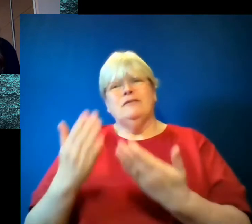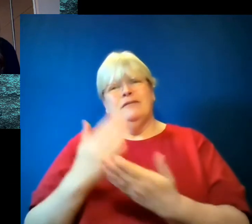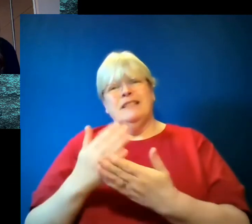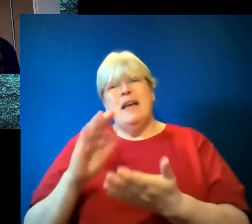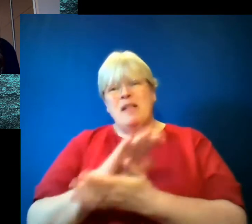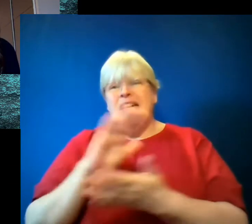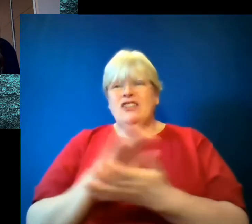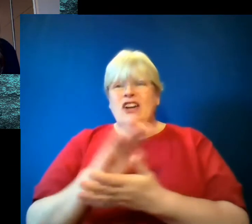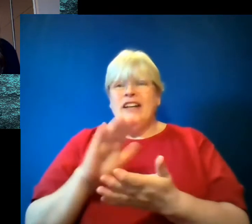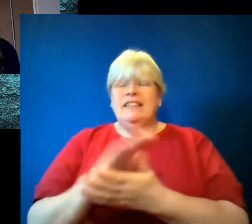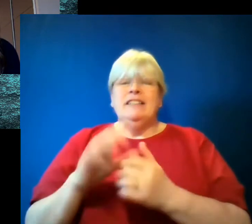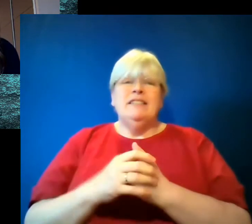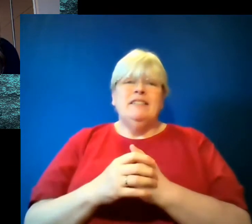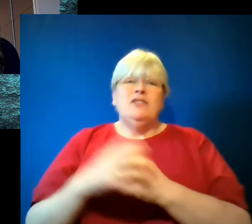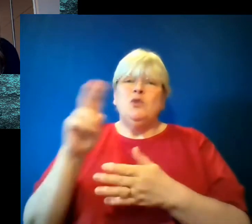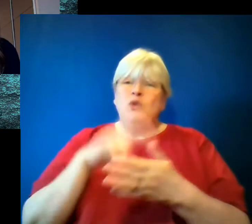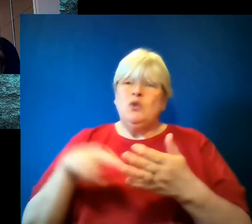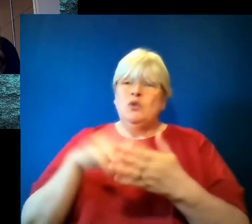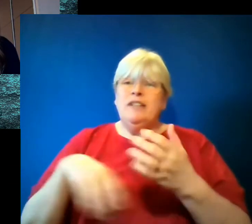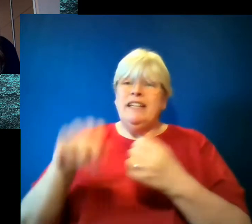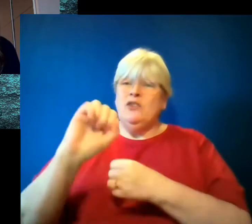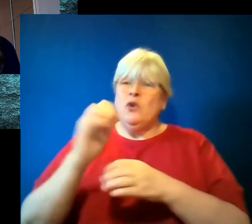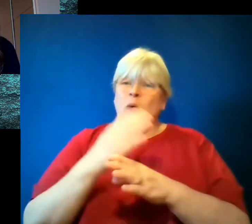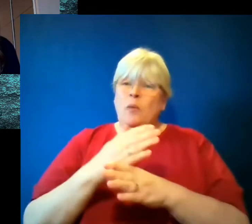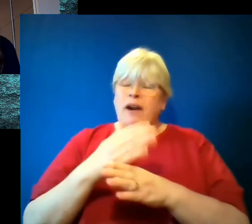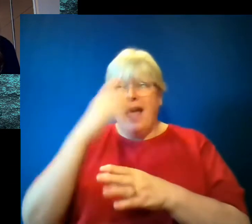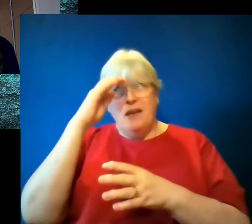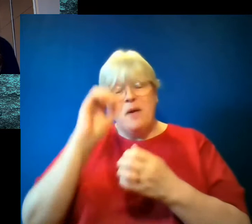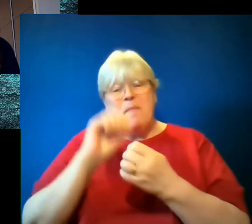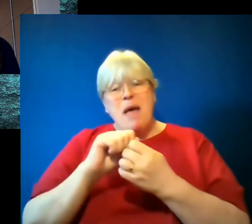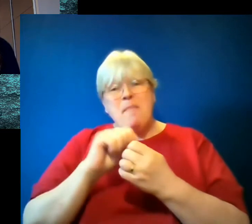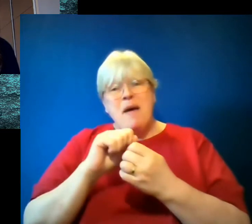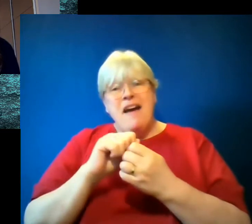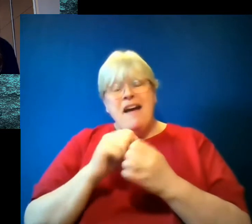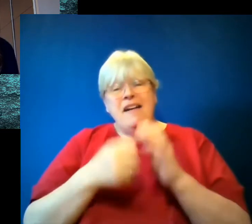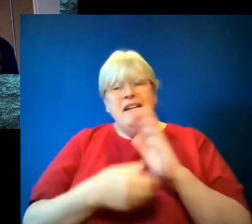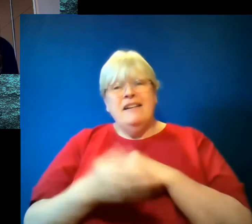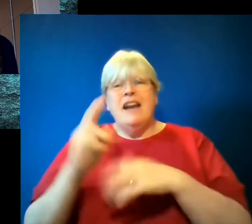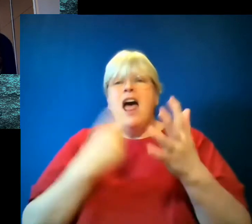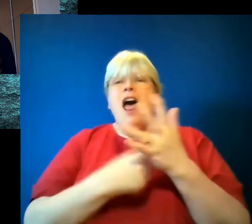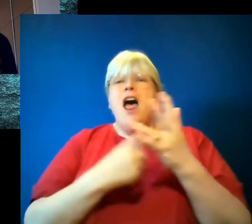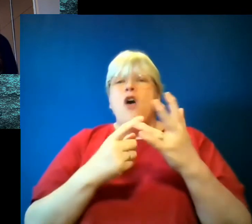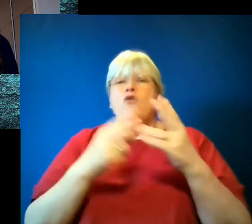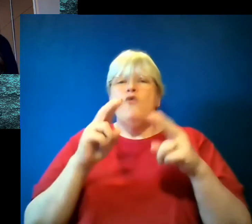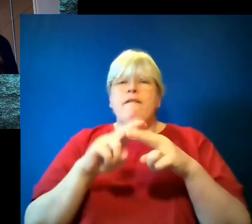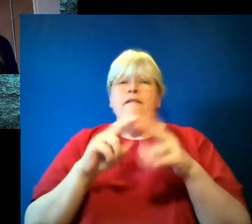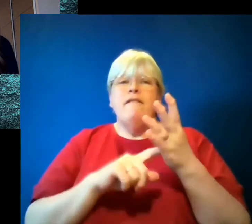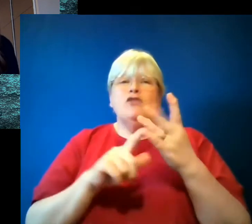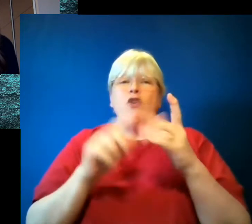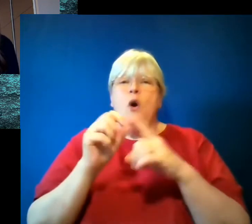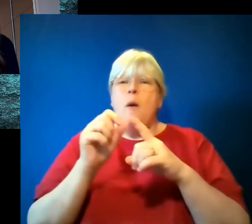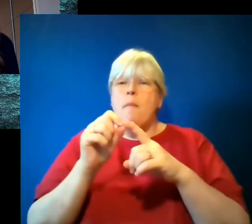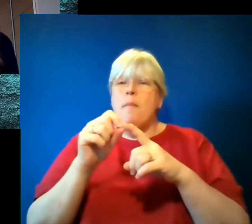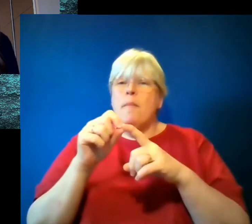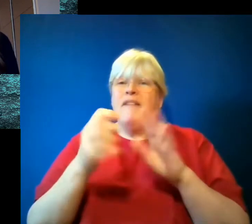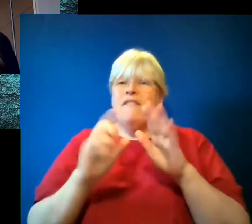to read your work. And I can remember when Rooftoppers was first published, and there was a little buzz about,